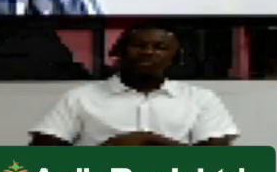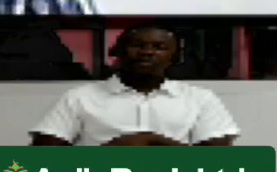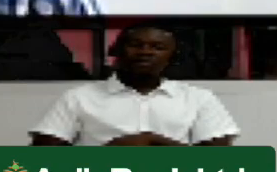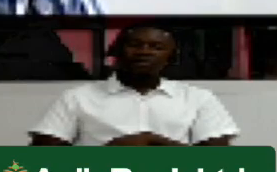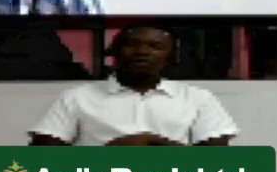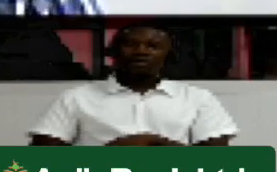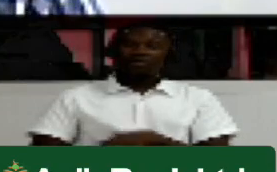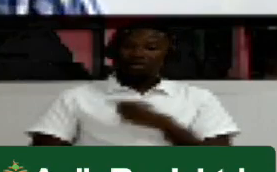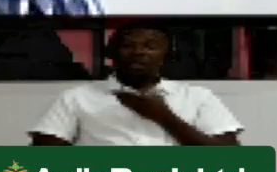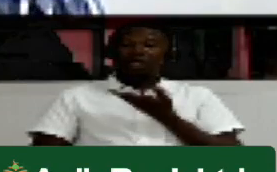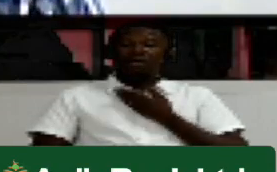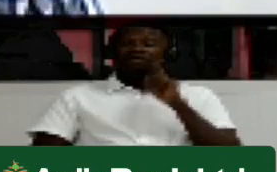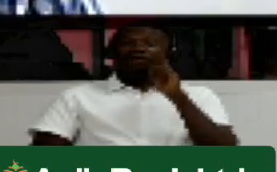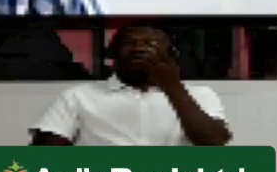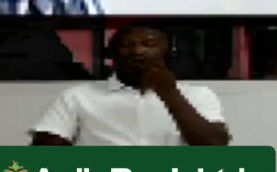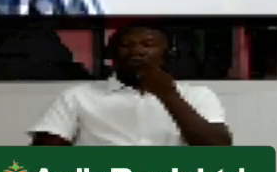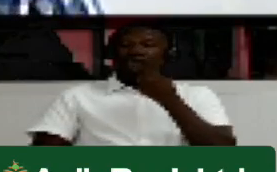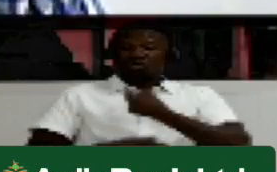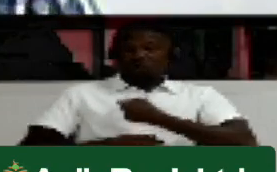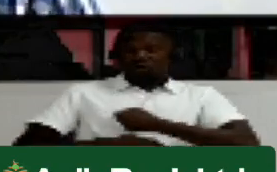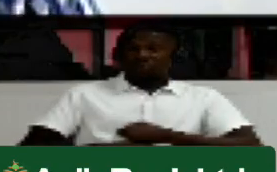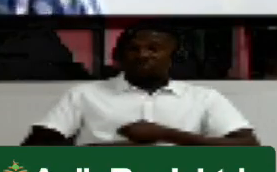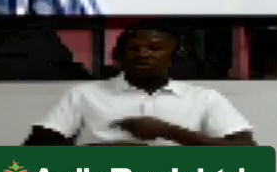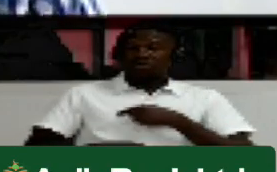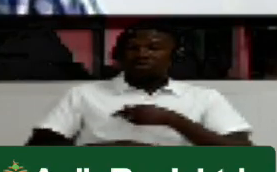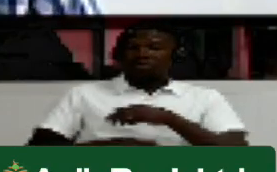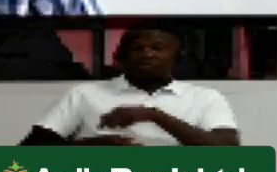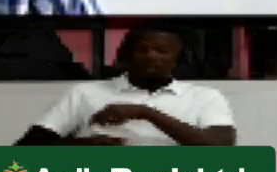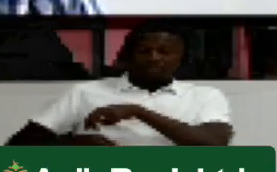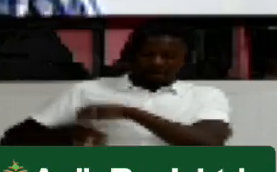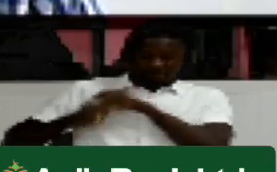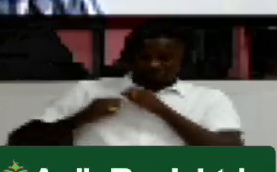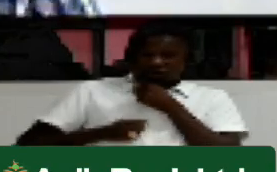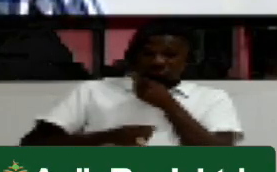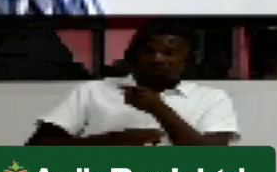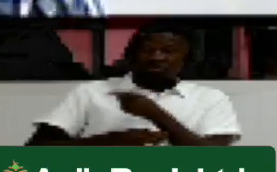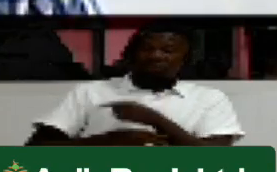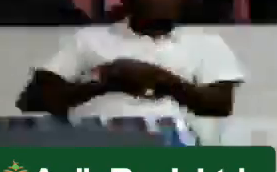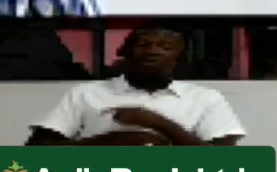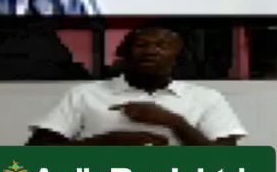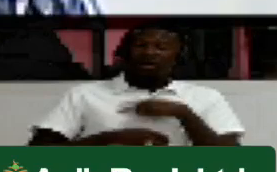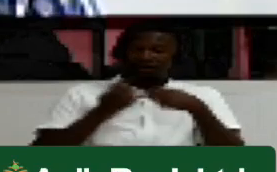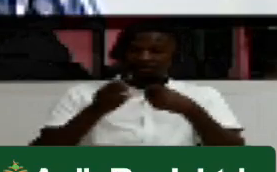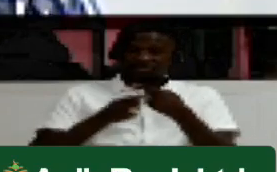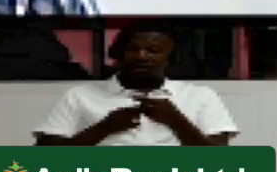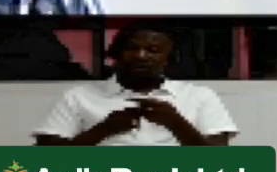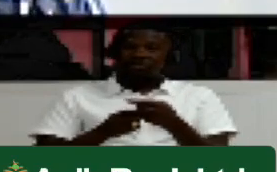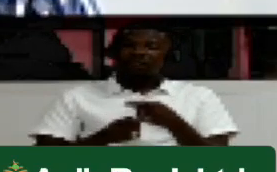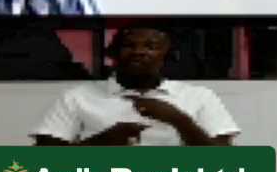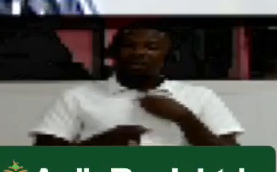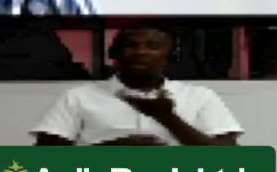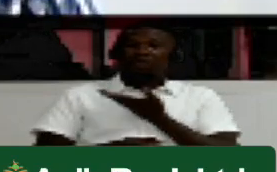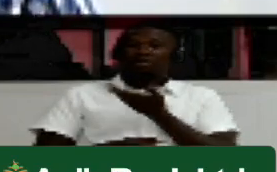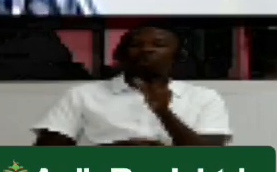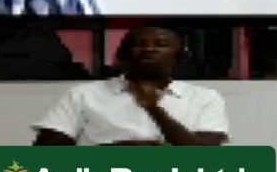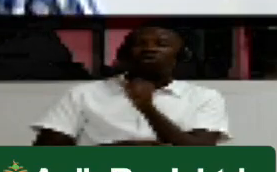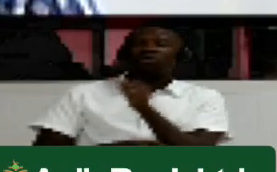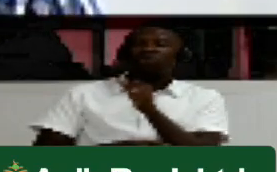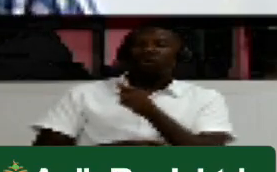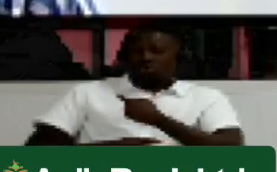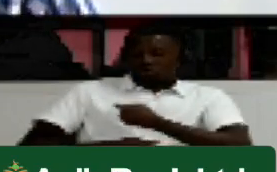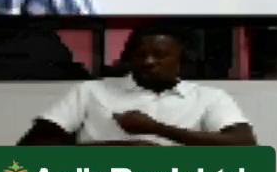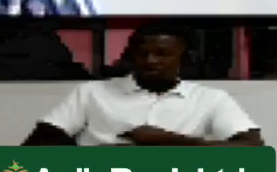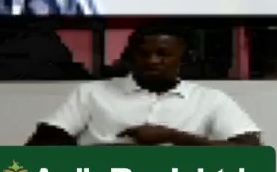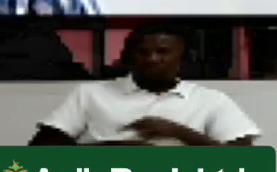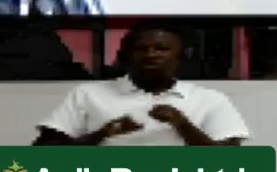Like, he had a first operation on his bed sores. After that, he had other operations as